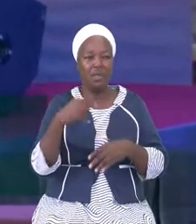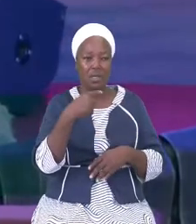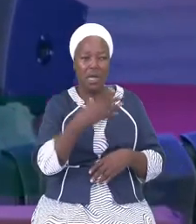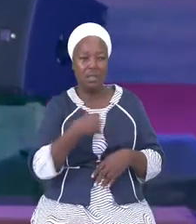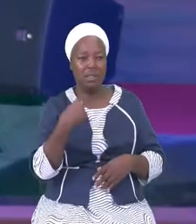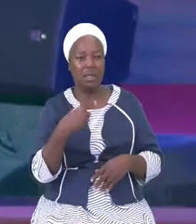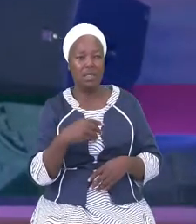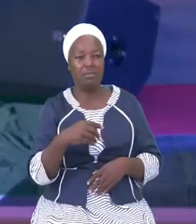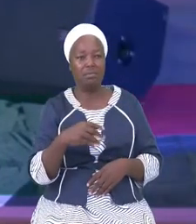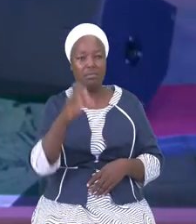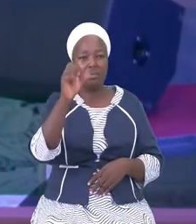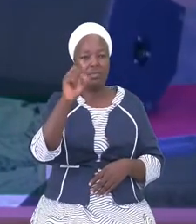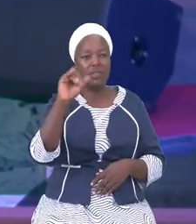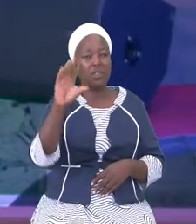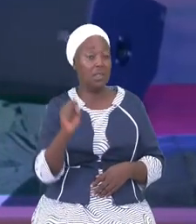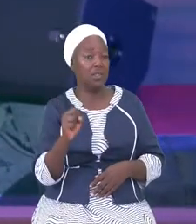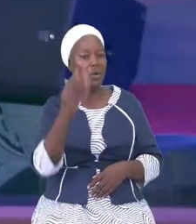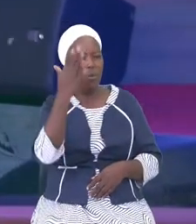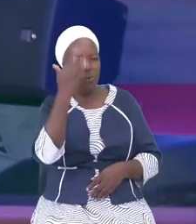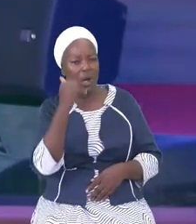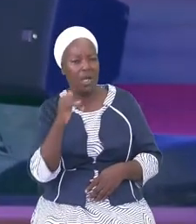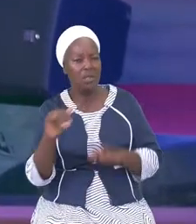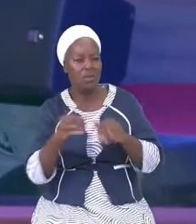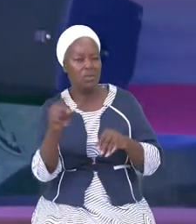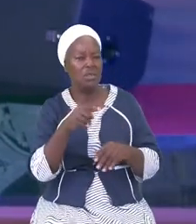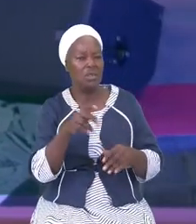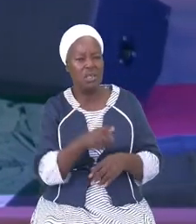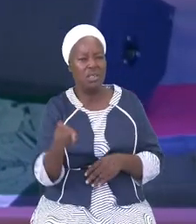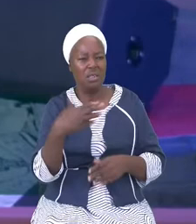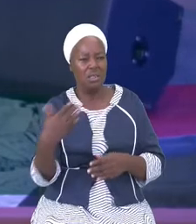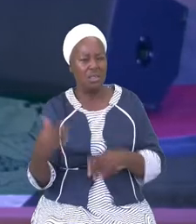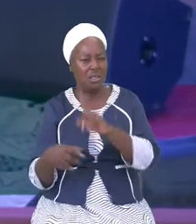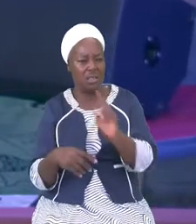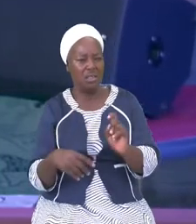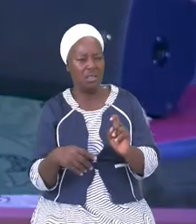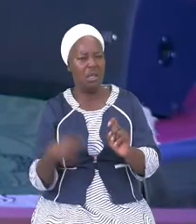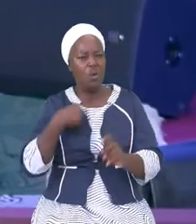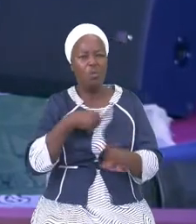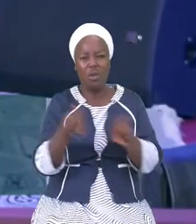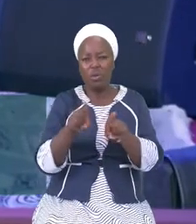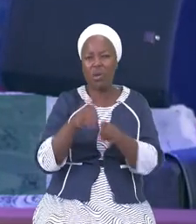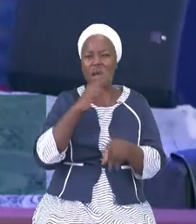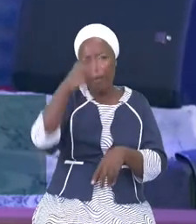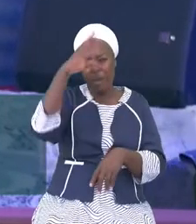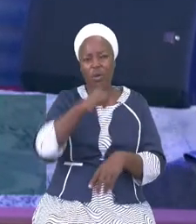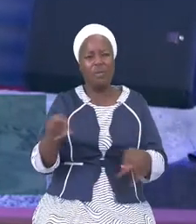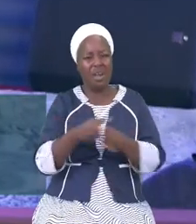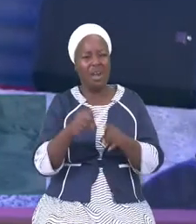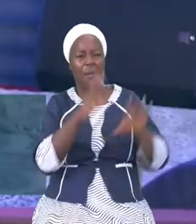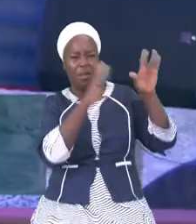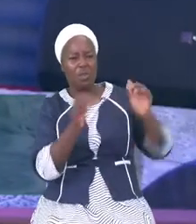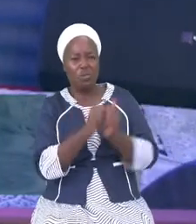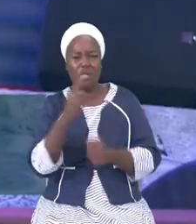ye these things? We also are men of like passions with you, and preach unto